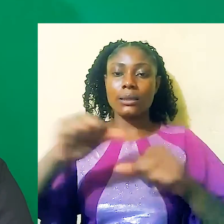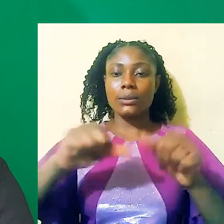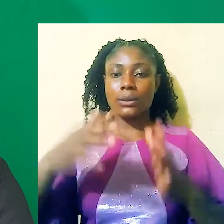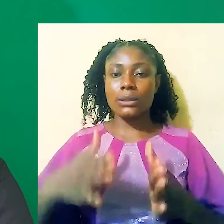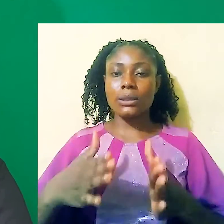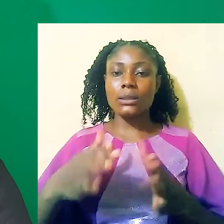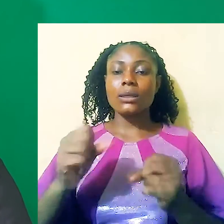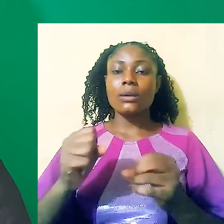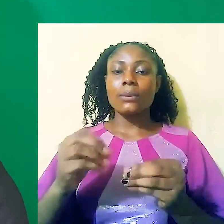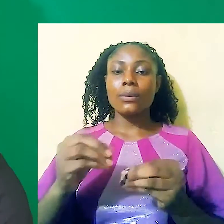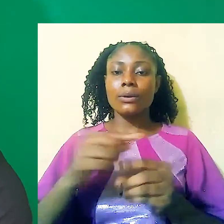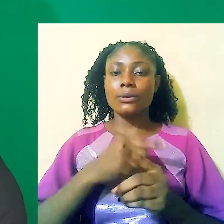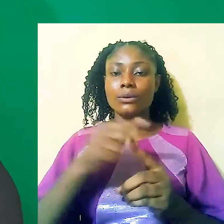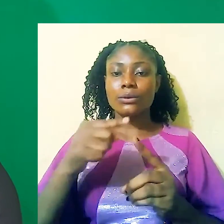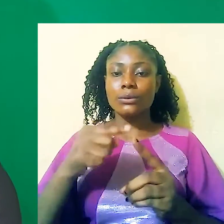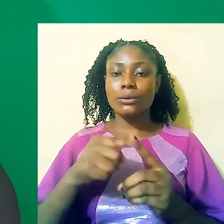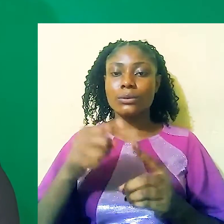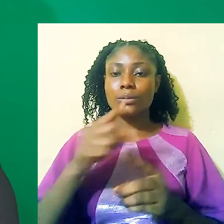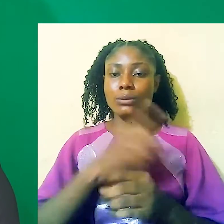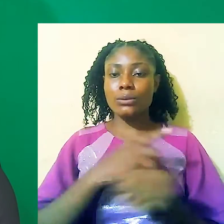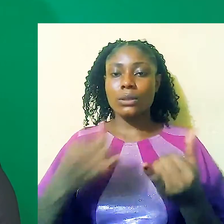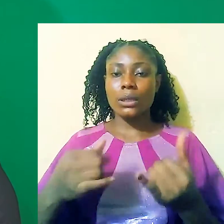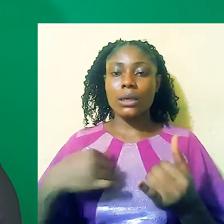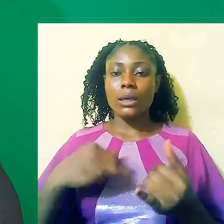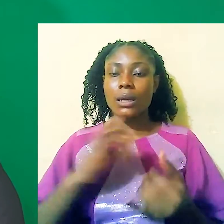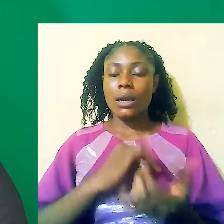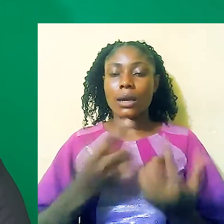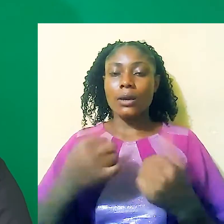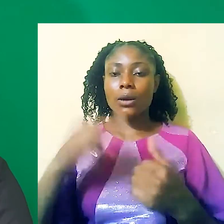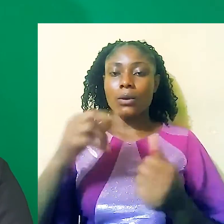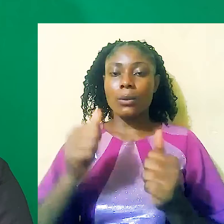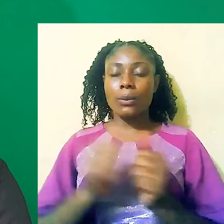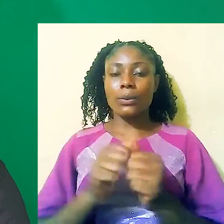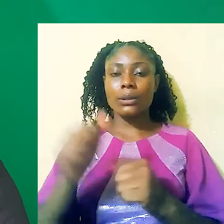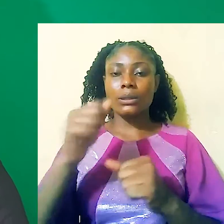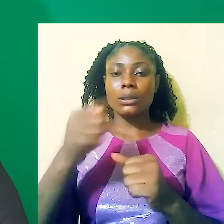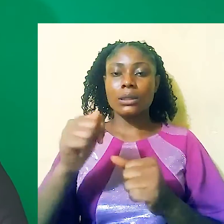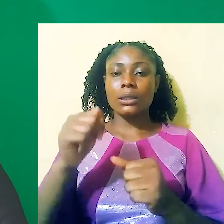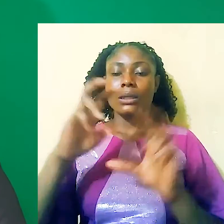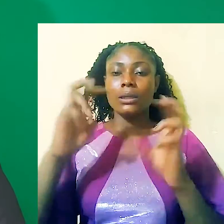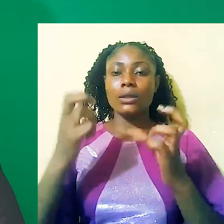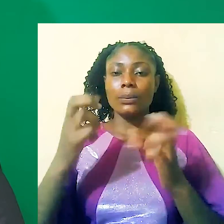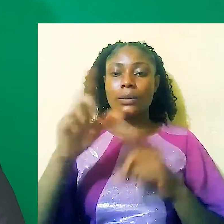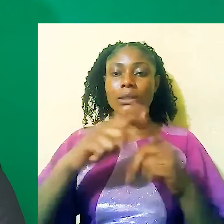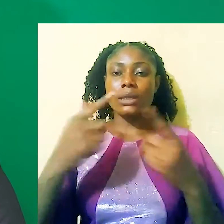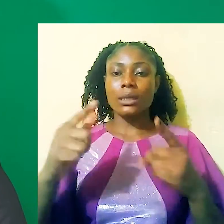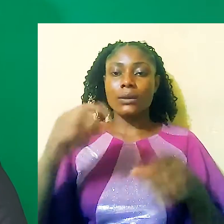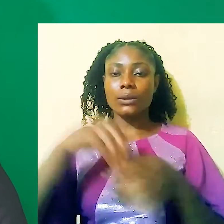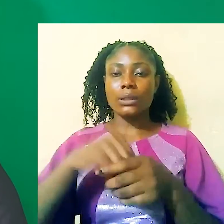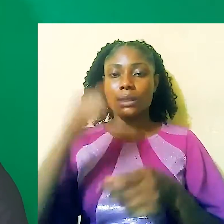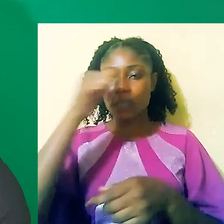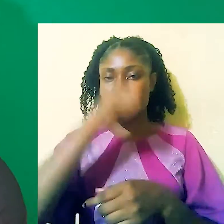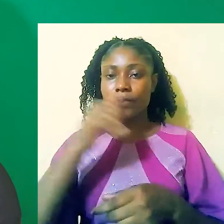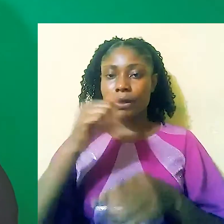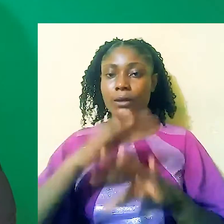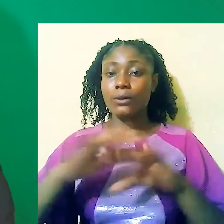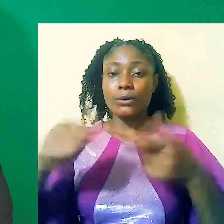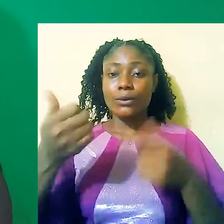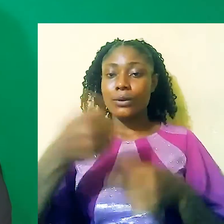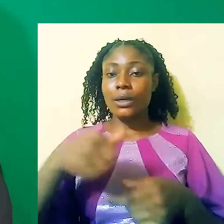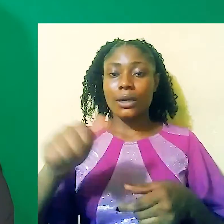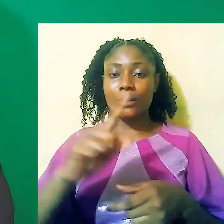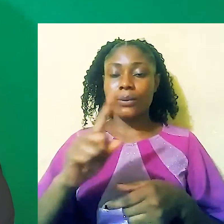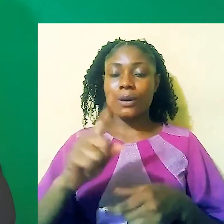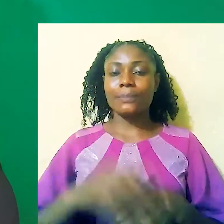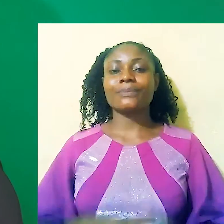sign linguistics. So, but anyway, today I come up with a topic, sign languages in Africa, and I want you to